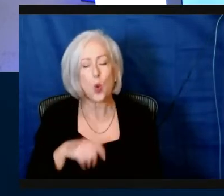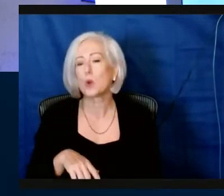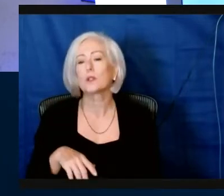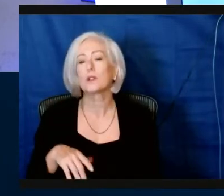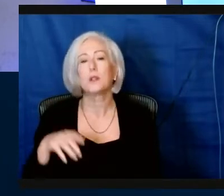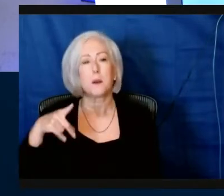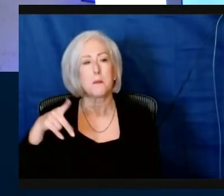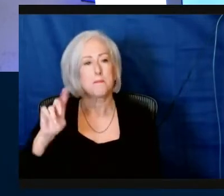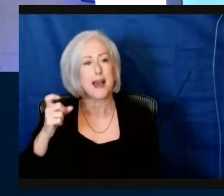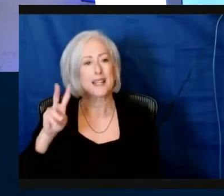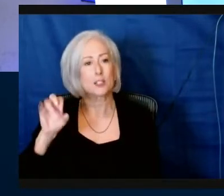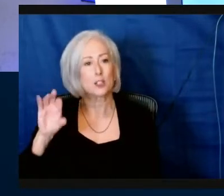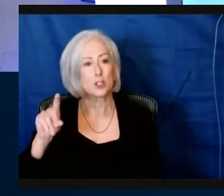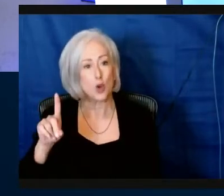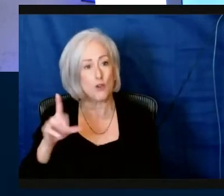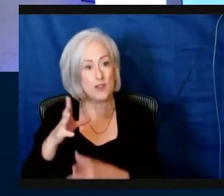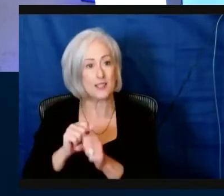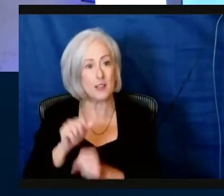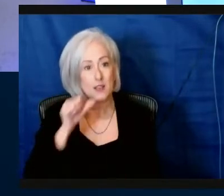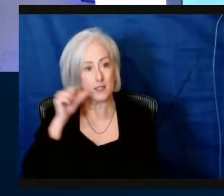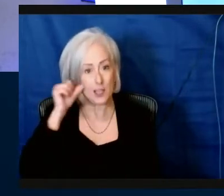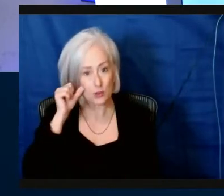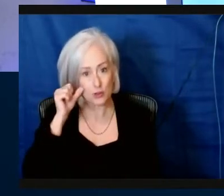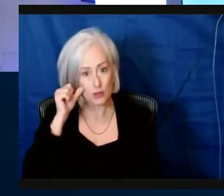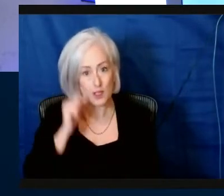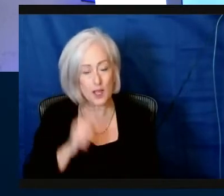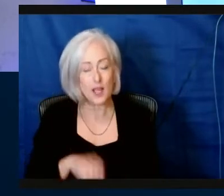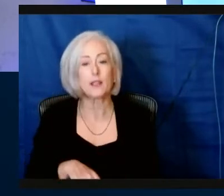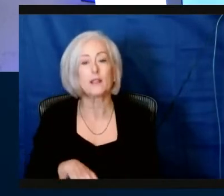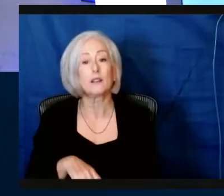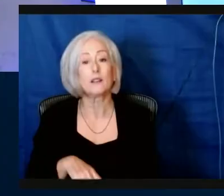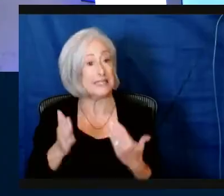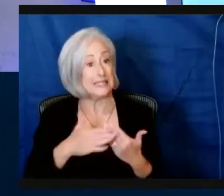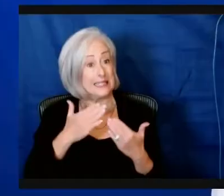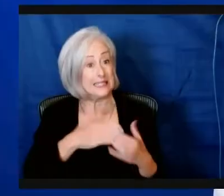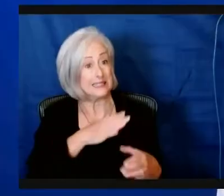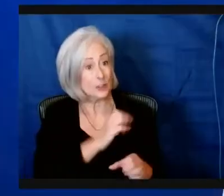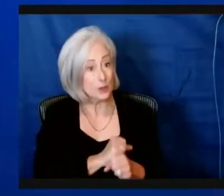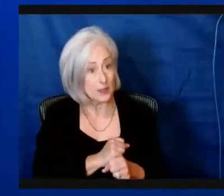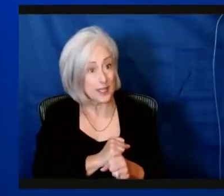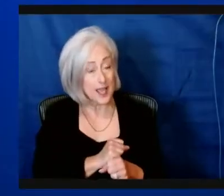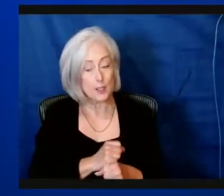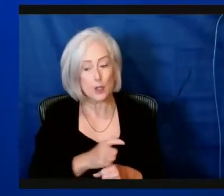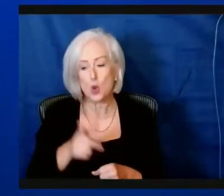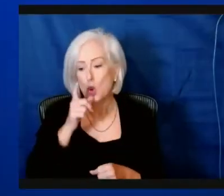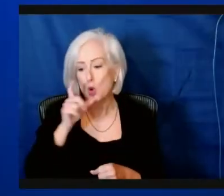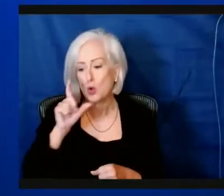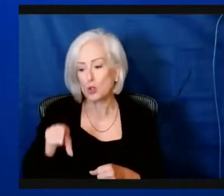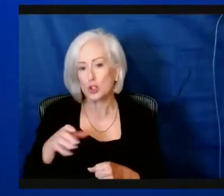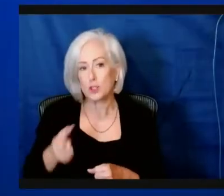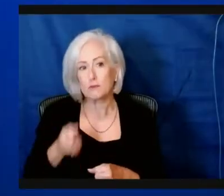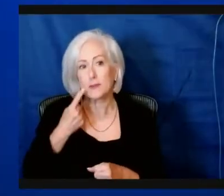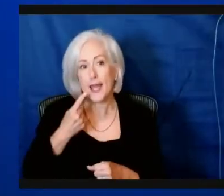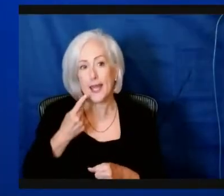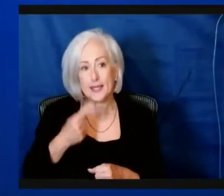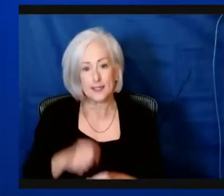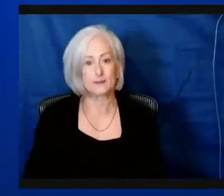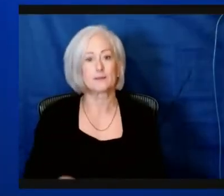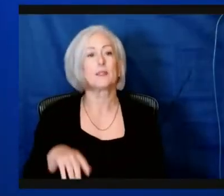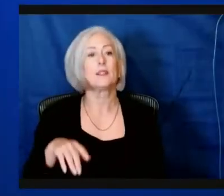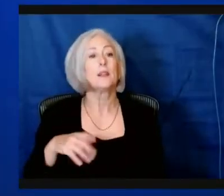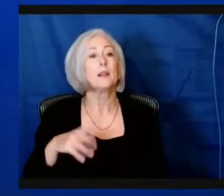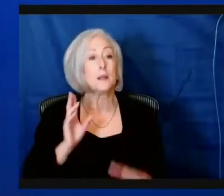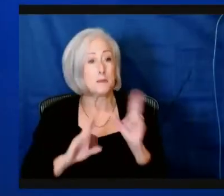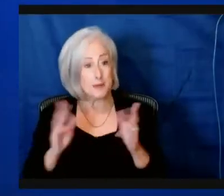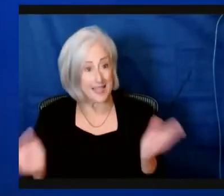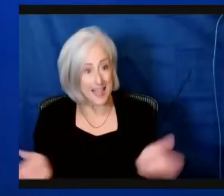and who should take it? Oh, great questions. We know there's a lot more Paxlovid out there now, Hawkeye. Yeah. In fact, I think people are being encouraged to go out and get